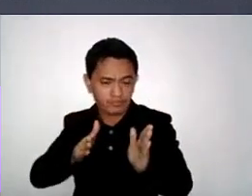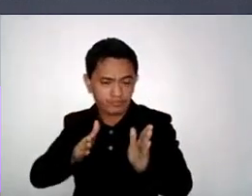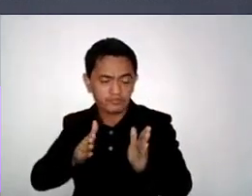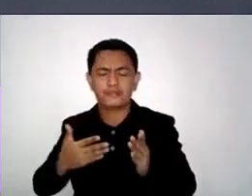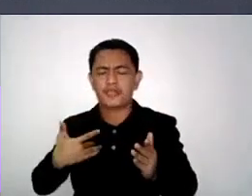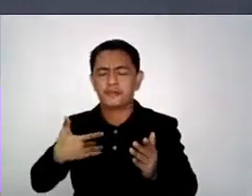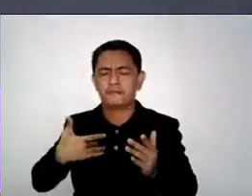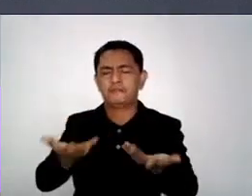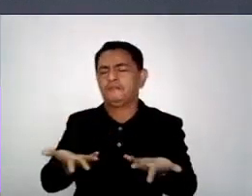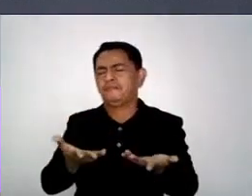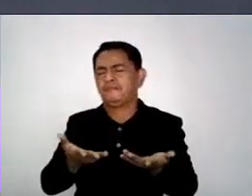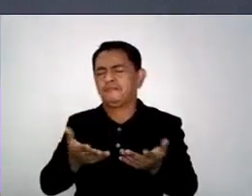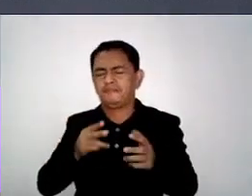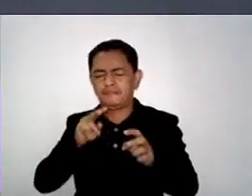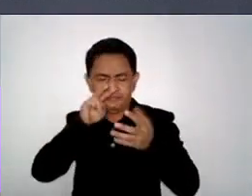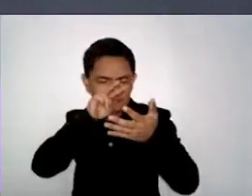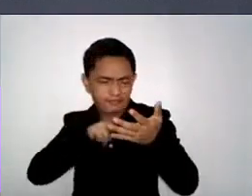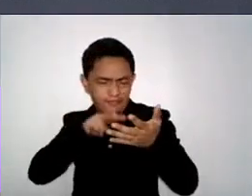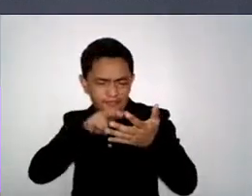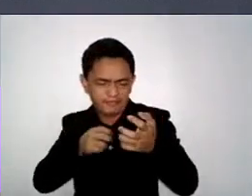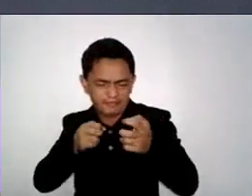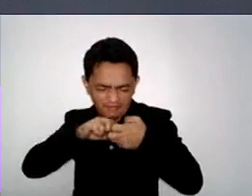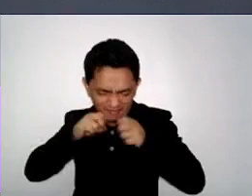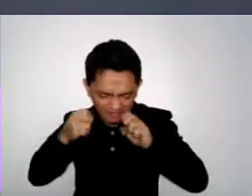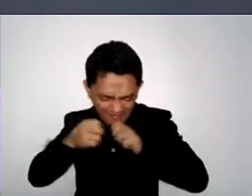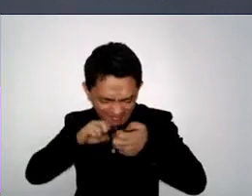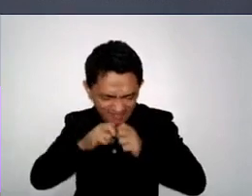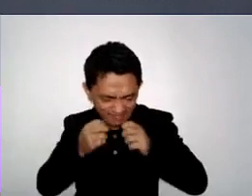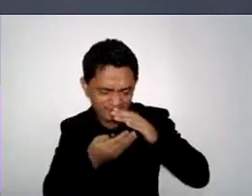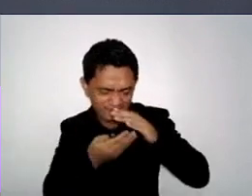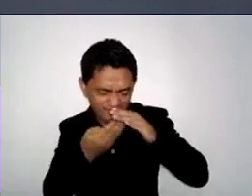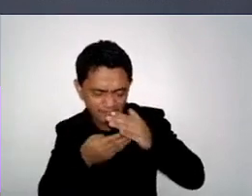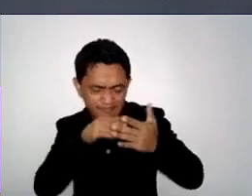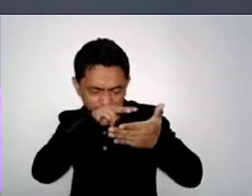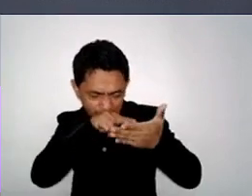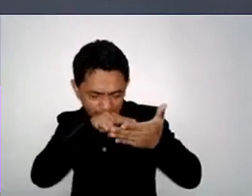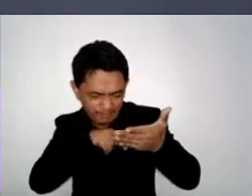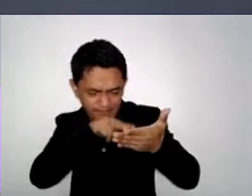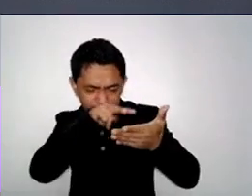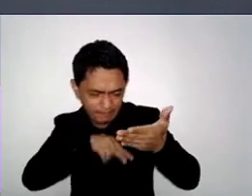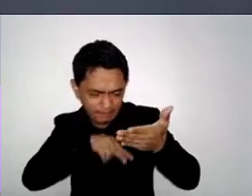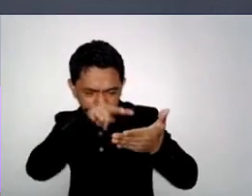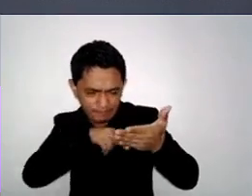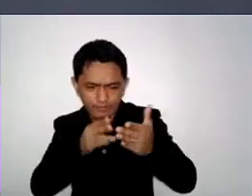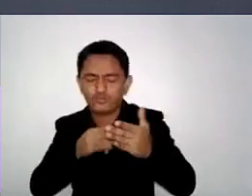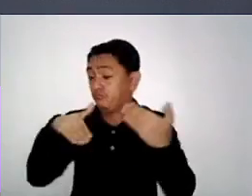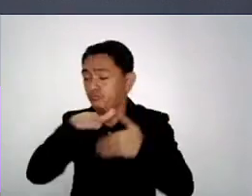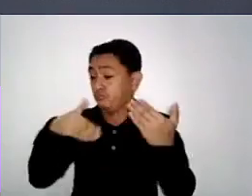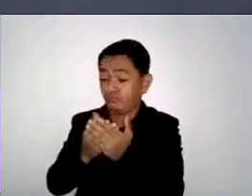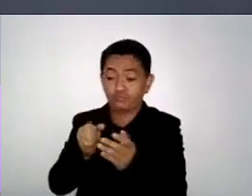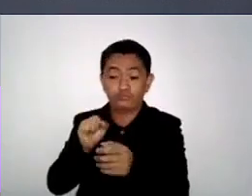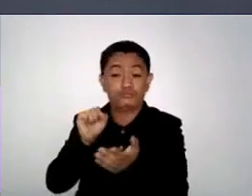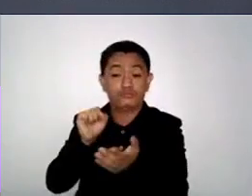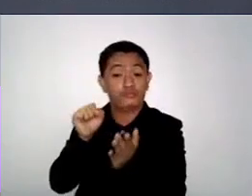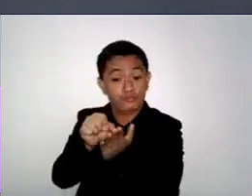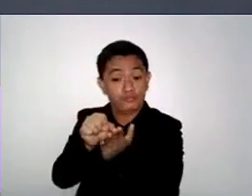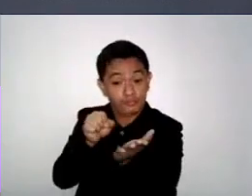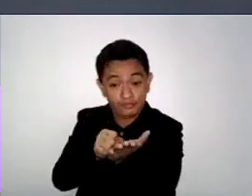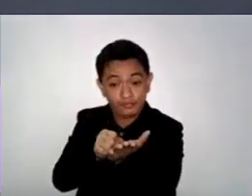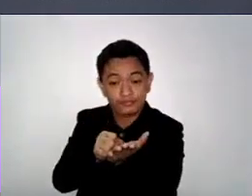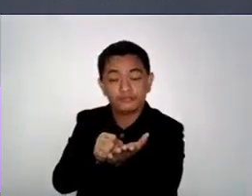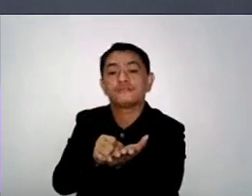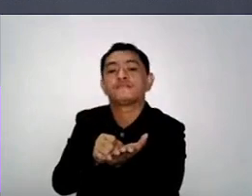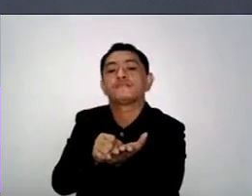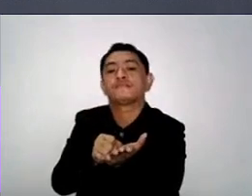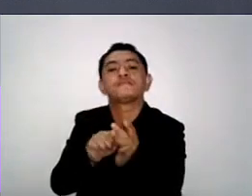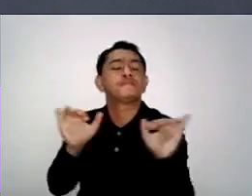he struggles through reading-based tasks across all subjects. Similarly, listening and